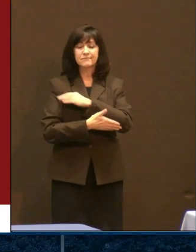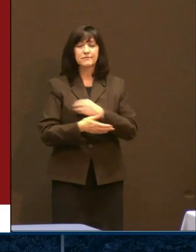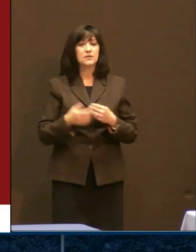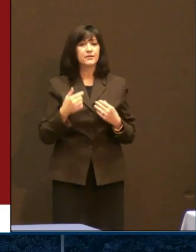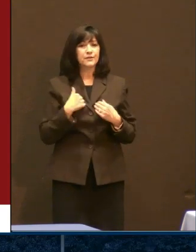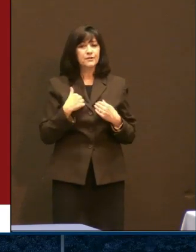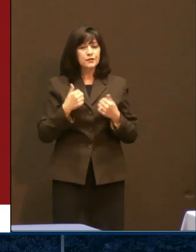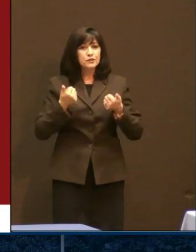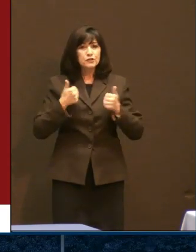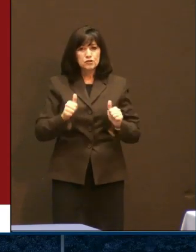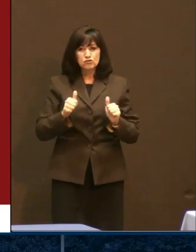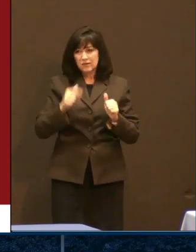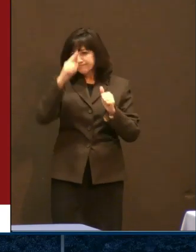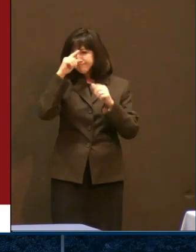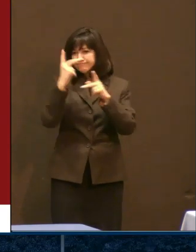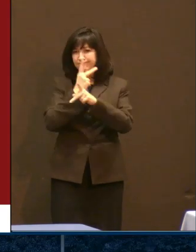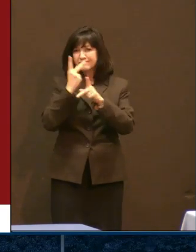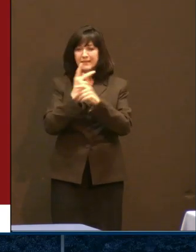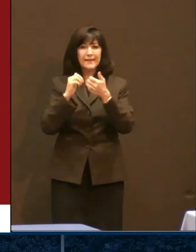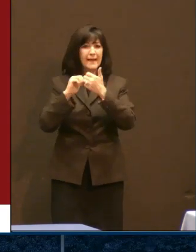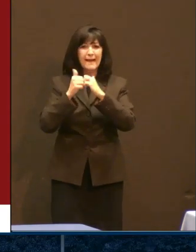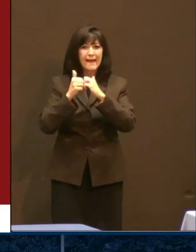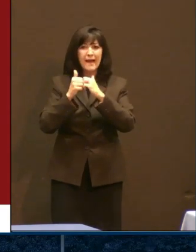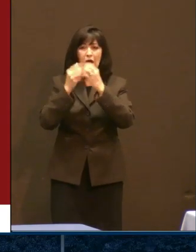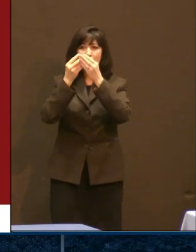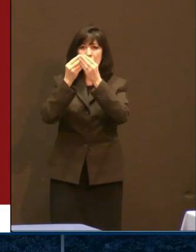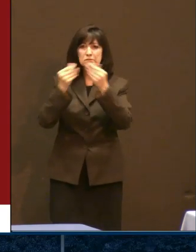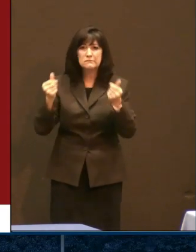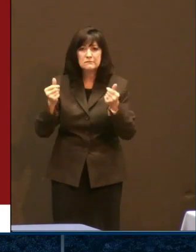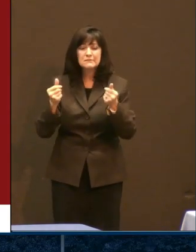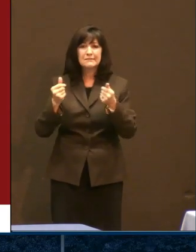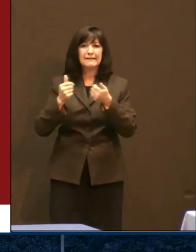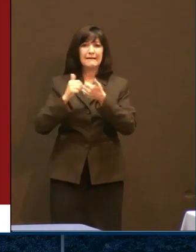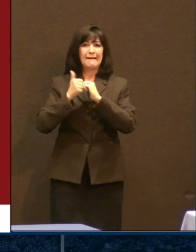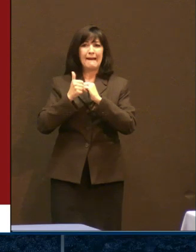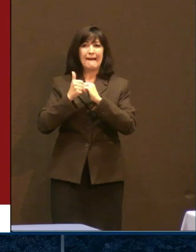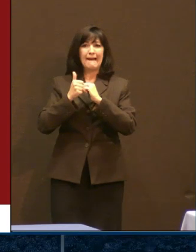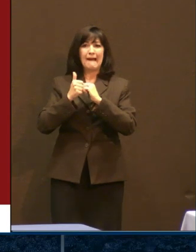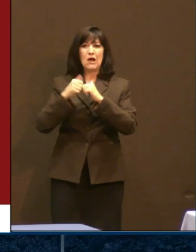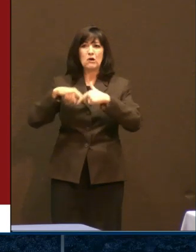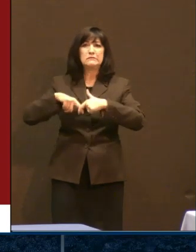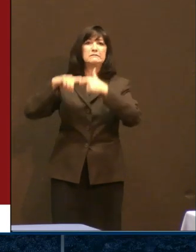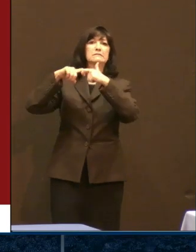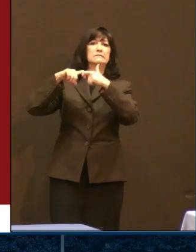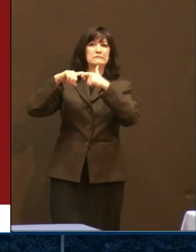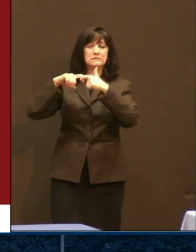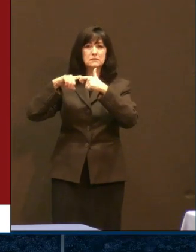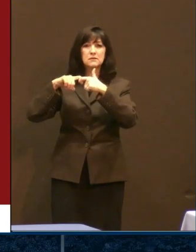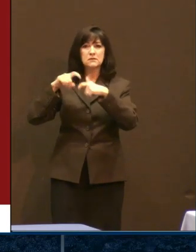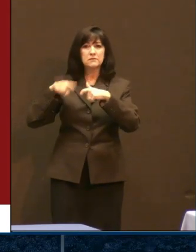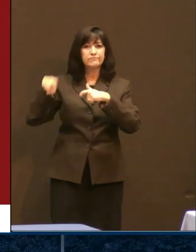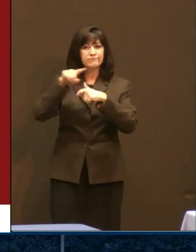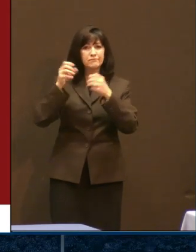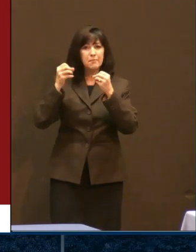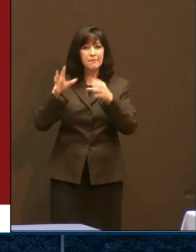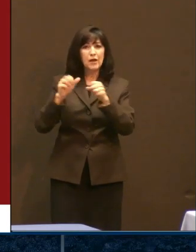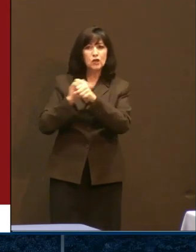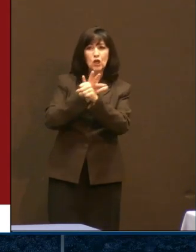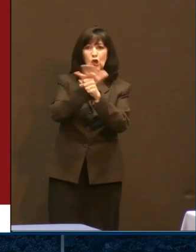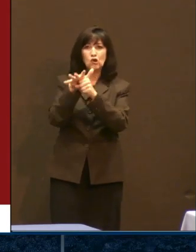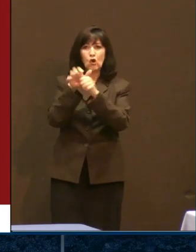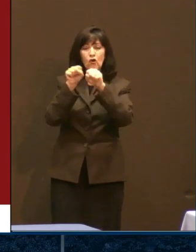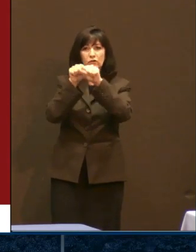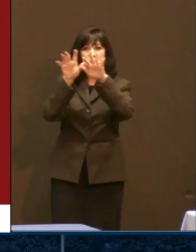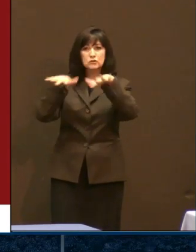to it, and working hard to stand up the testing plans at the plants. A